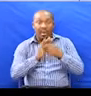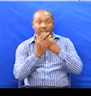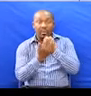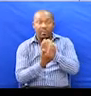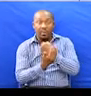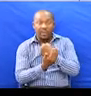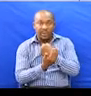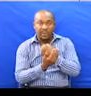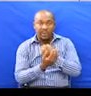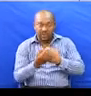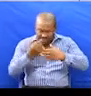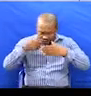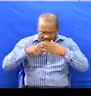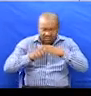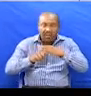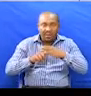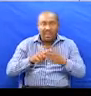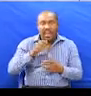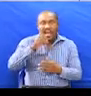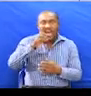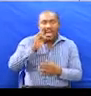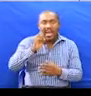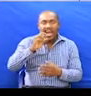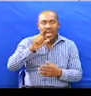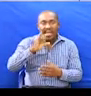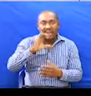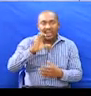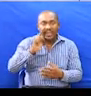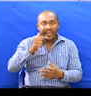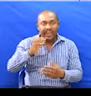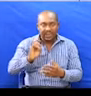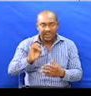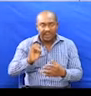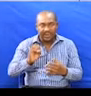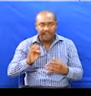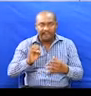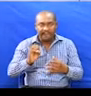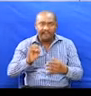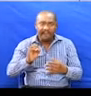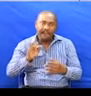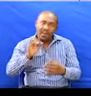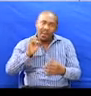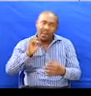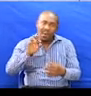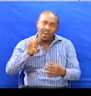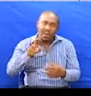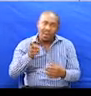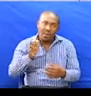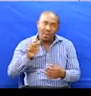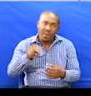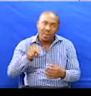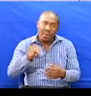organs. Yeah, it is true that another function of lipid, it is used to protect